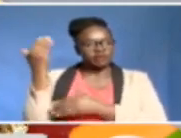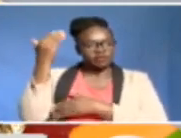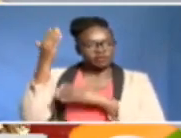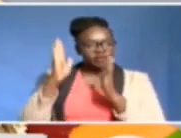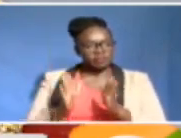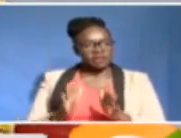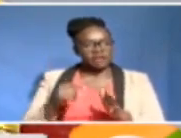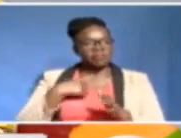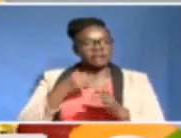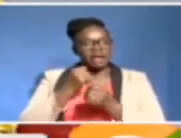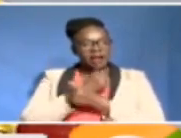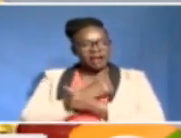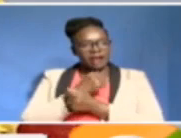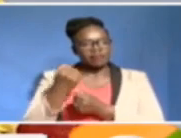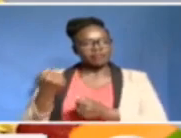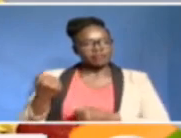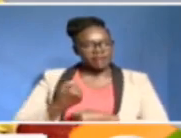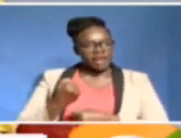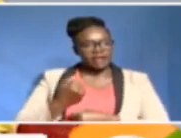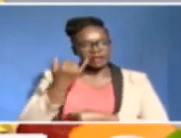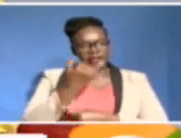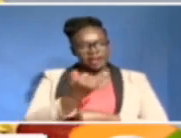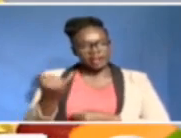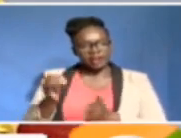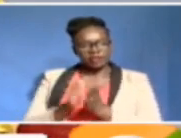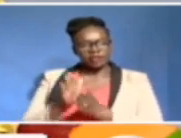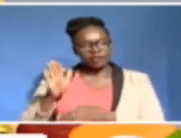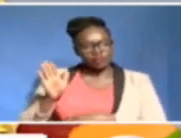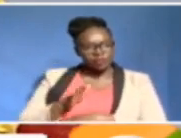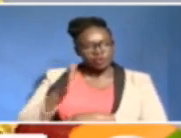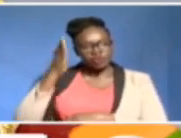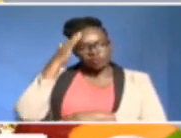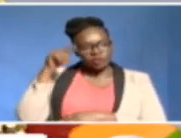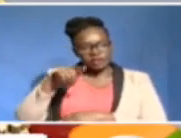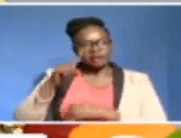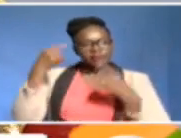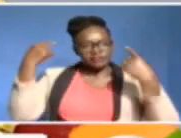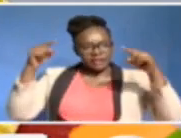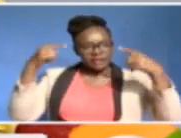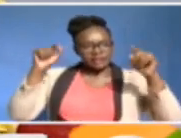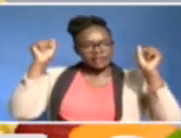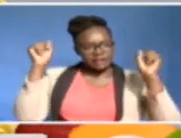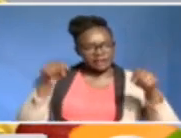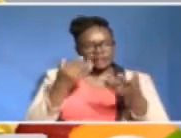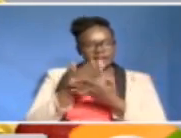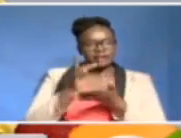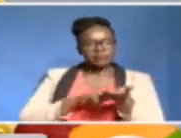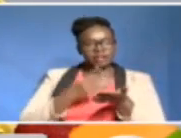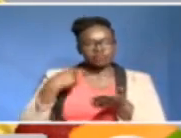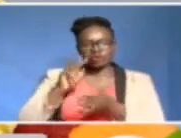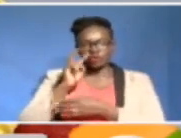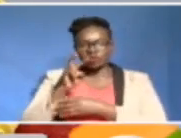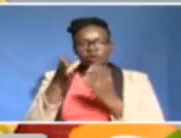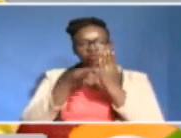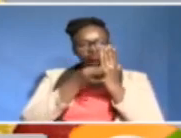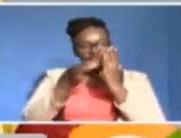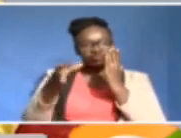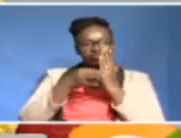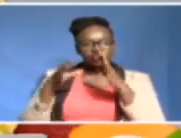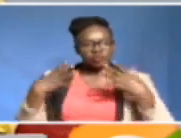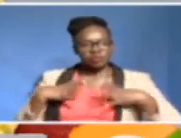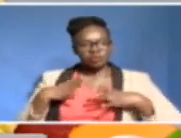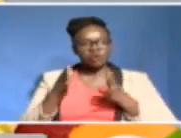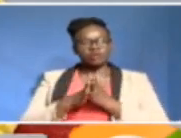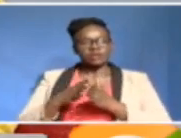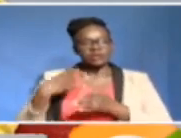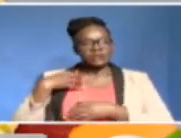girls and women to know that you can make it. We watch celebrities, we watch rich people, and everybody wants to be